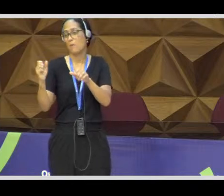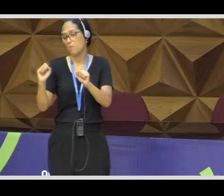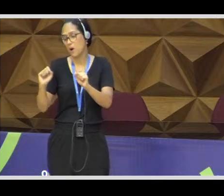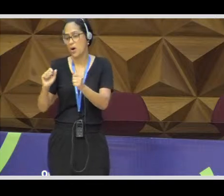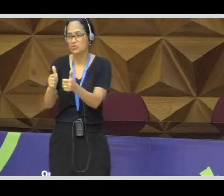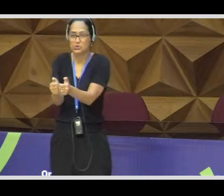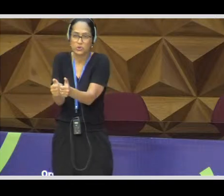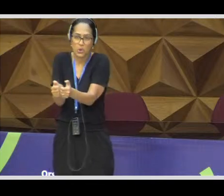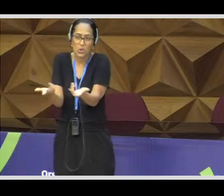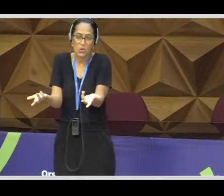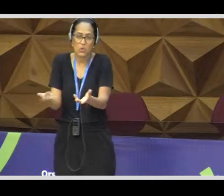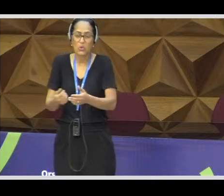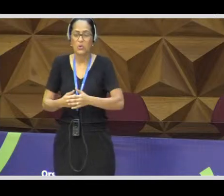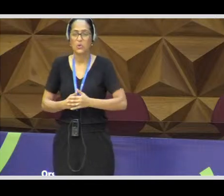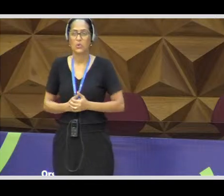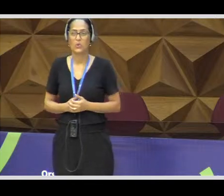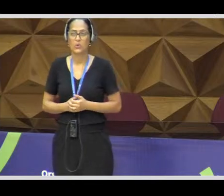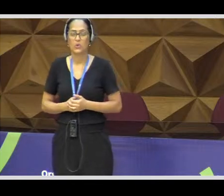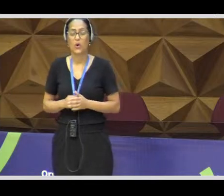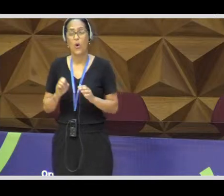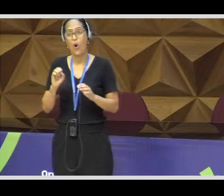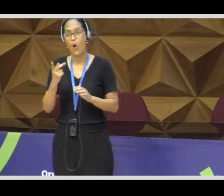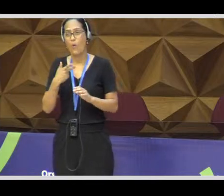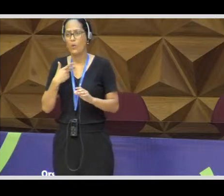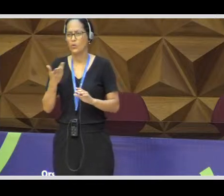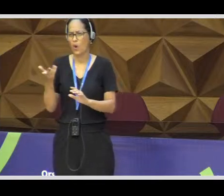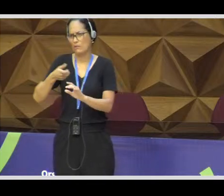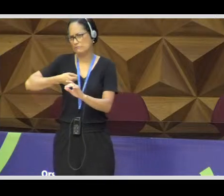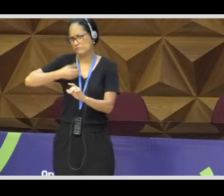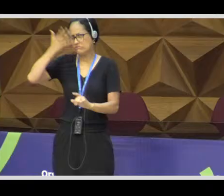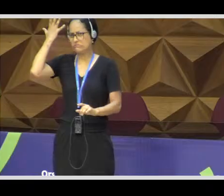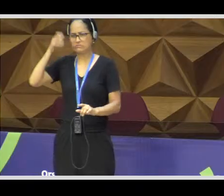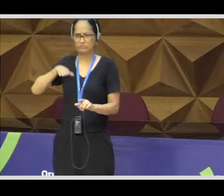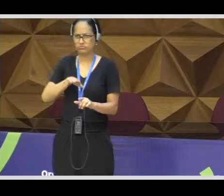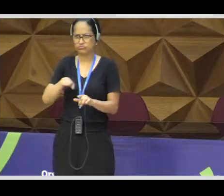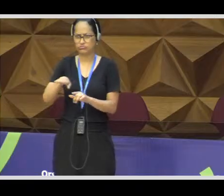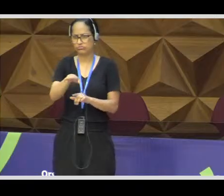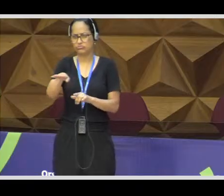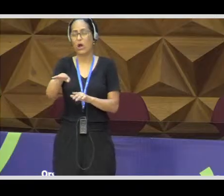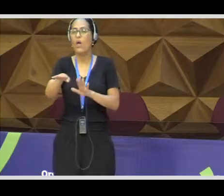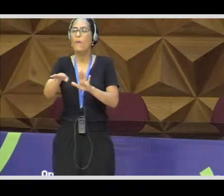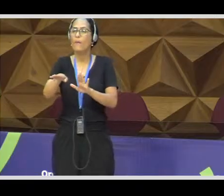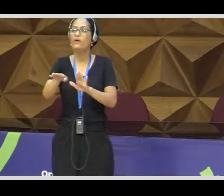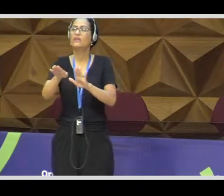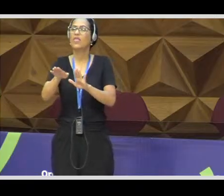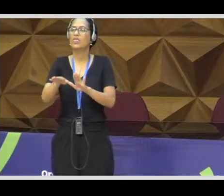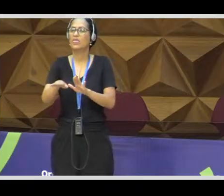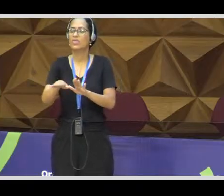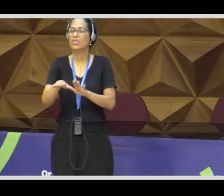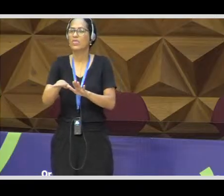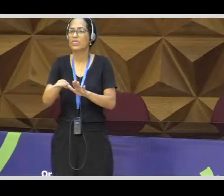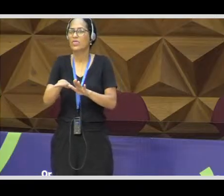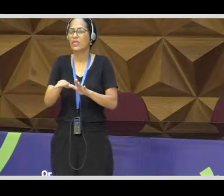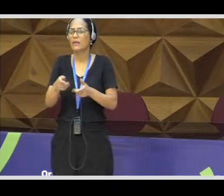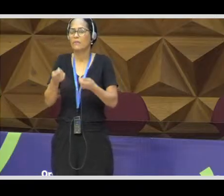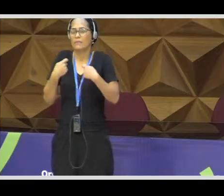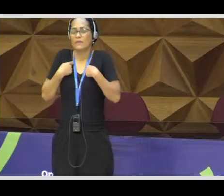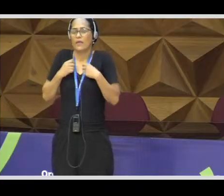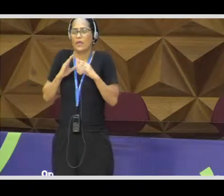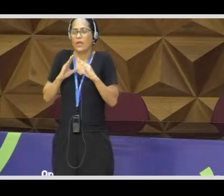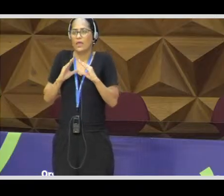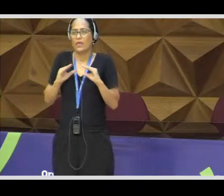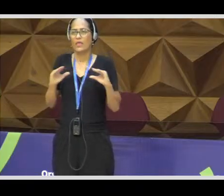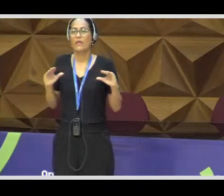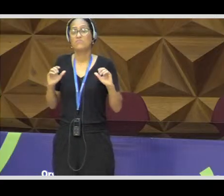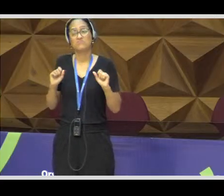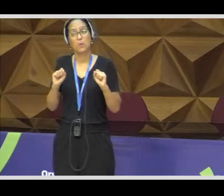attenuation. Maybe if I'm going very fast, I might want to make it feel more slow, because maybe that's more relaxing. So maybe I could add